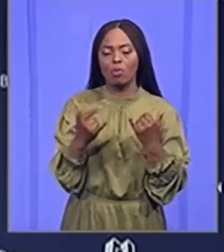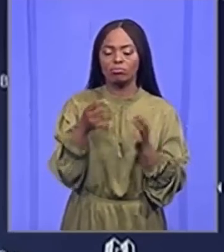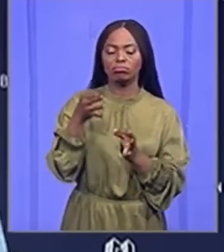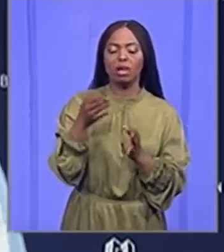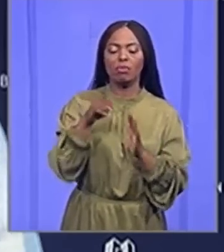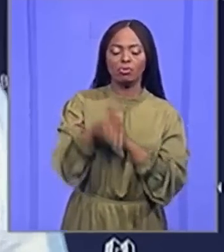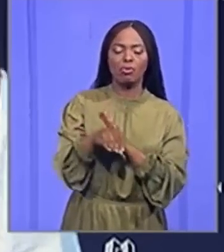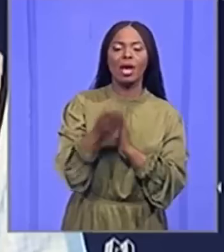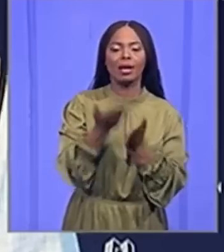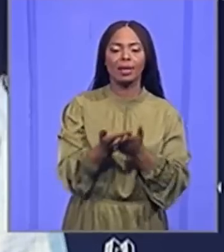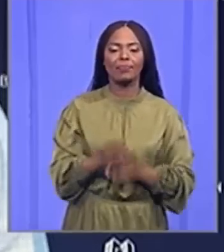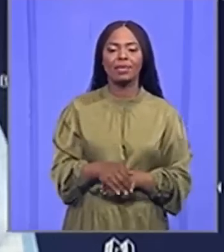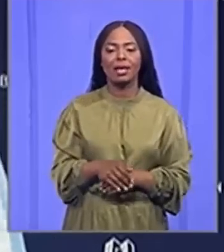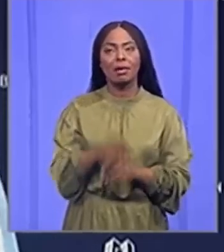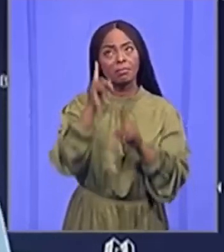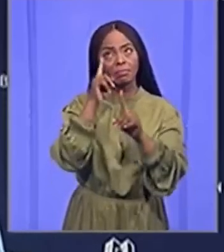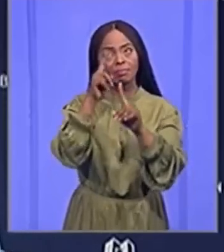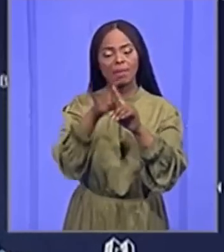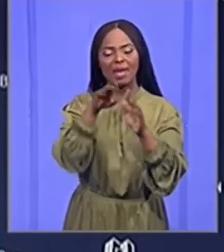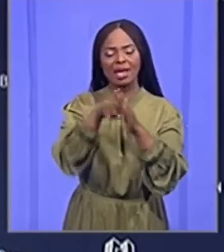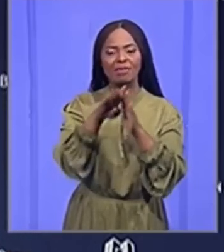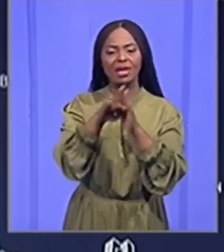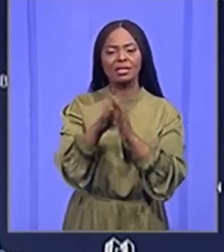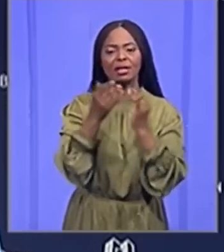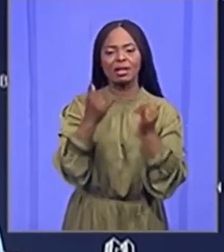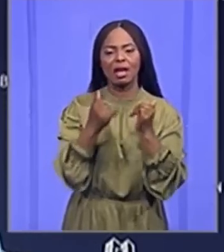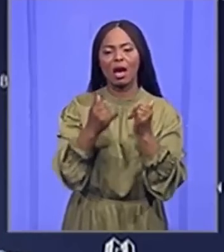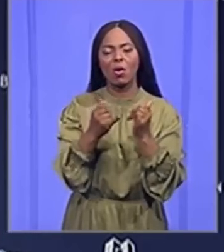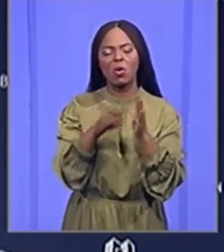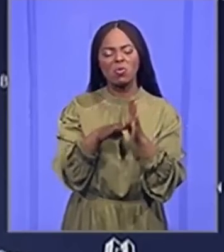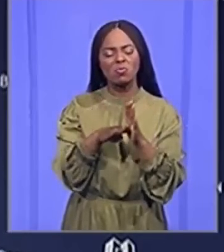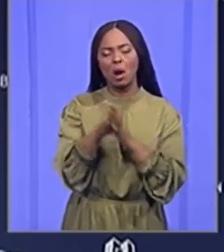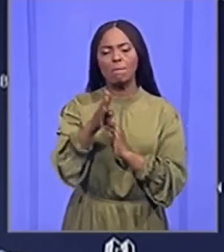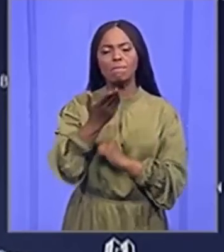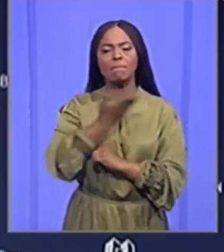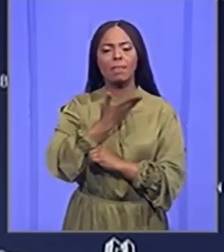gore inflation ga e tšwele pele ya thoma ya tlala